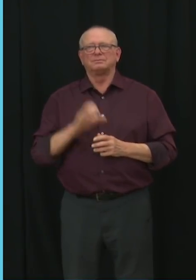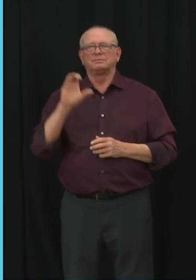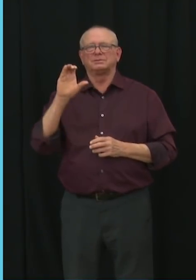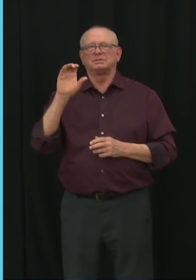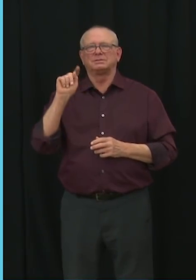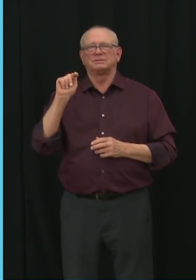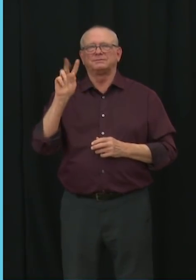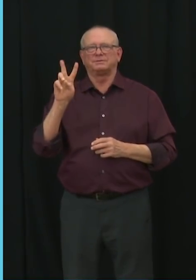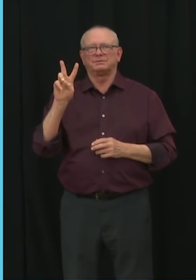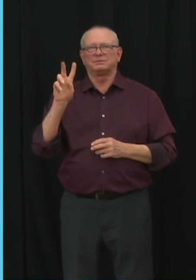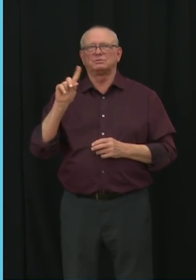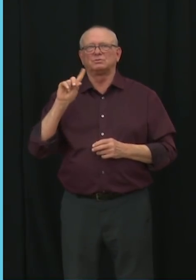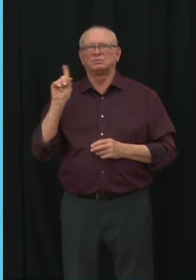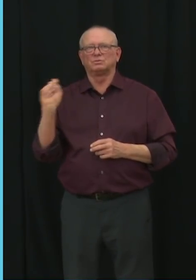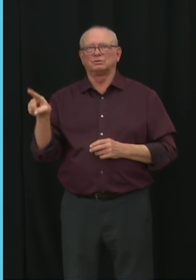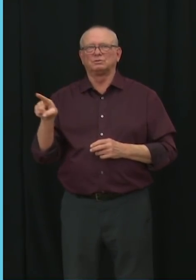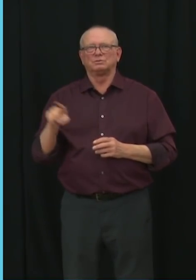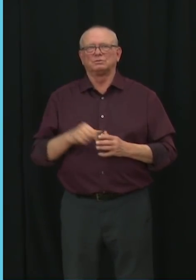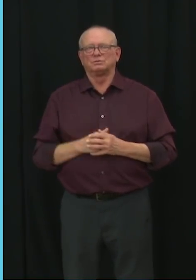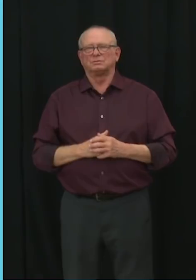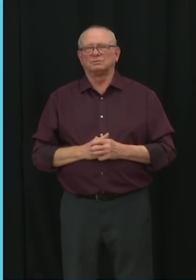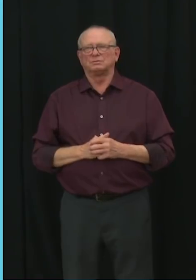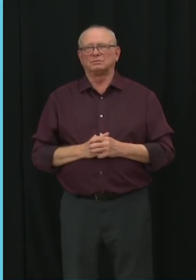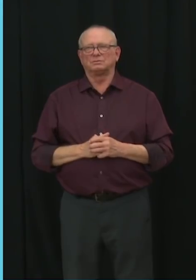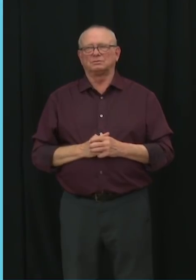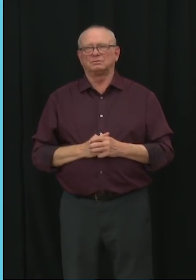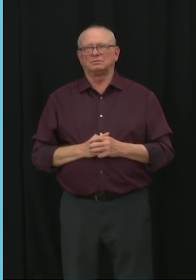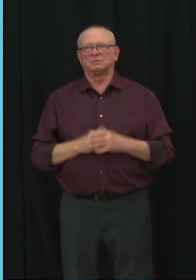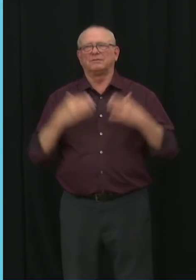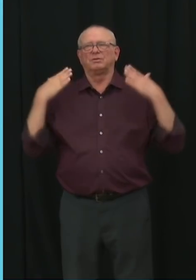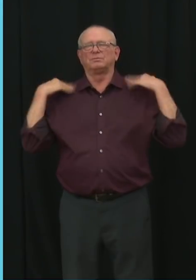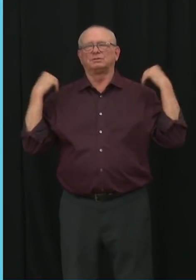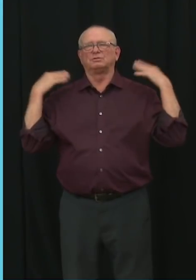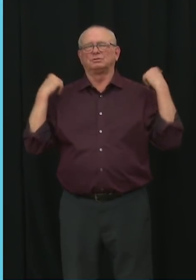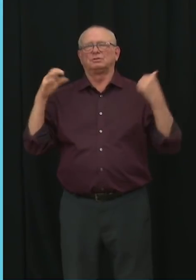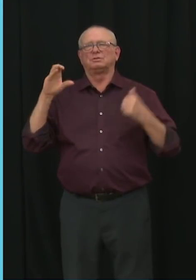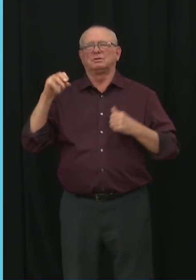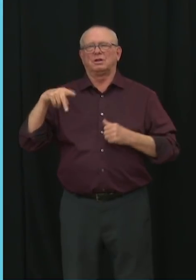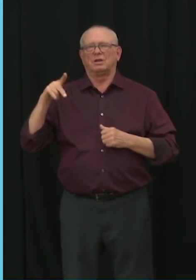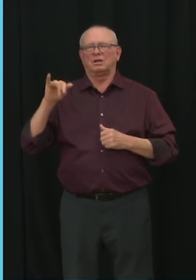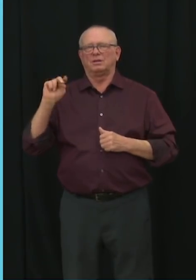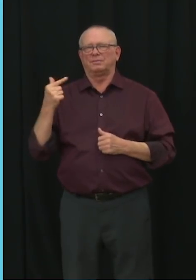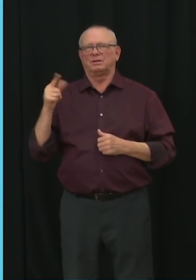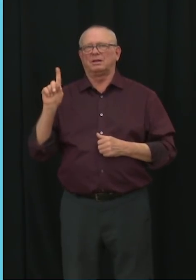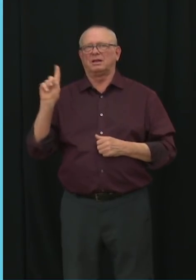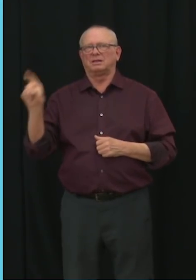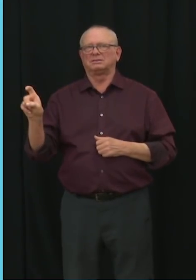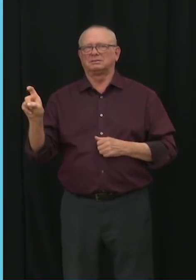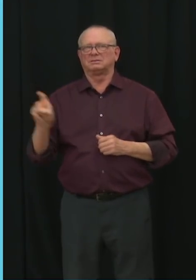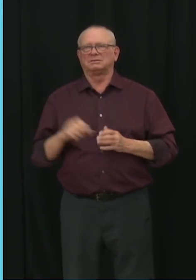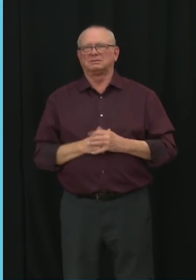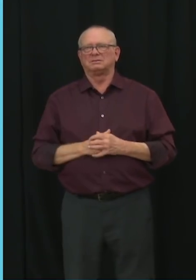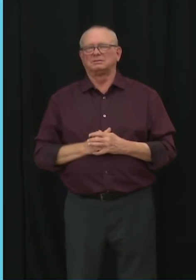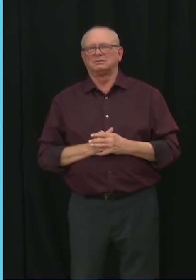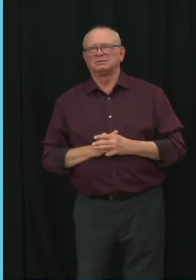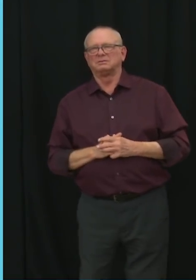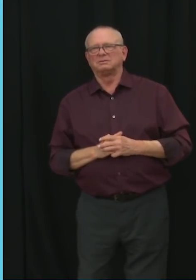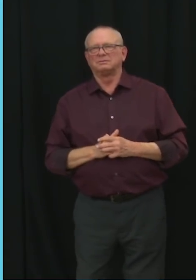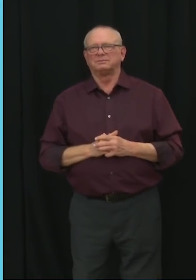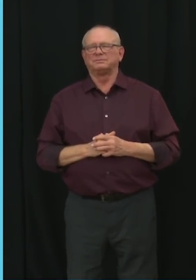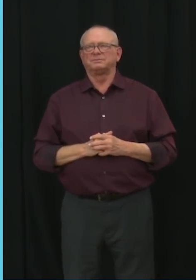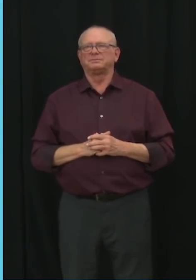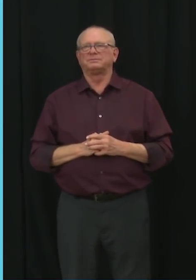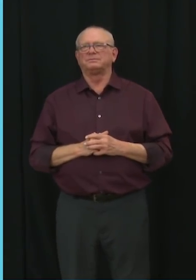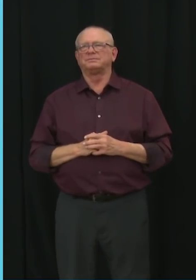Hi there. My question is for the Health Minister. When you and the Premier outlined the public health measure changes last week, the Premier said the changes were based